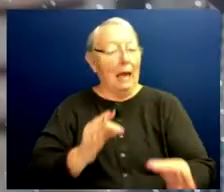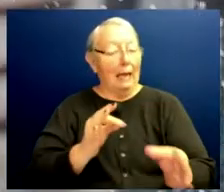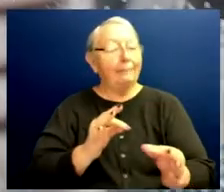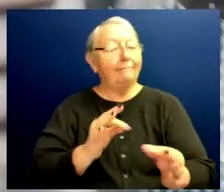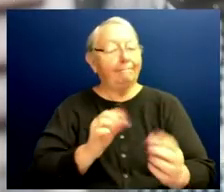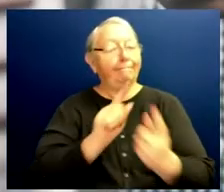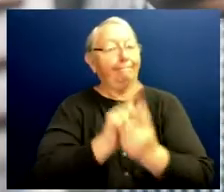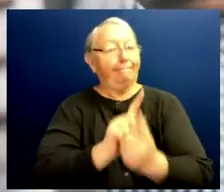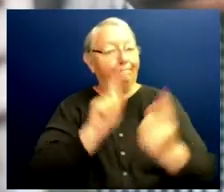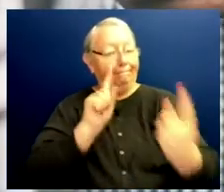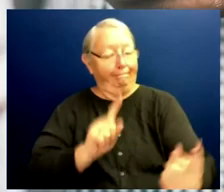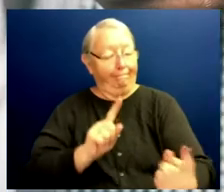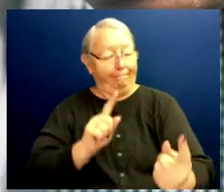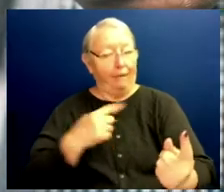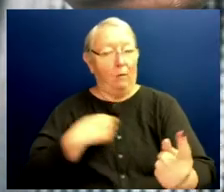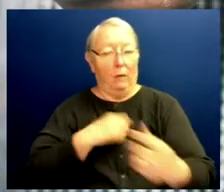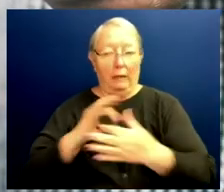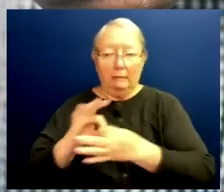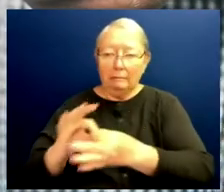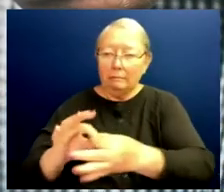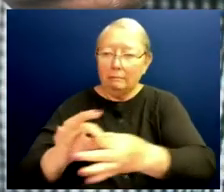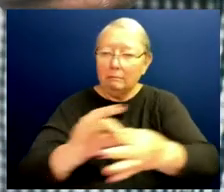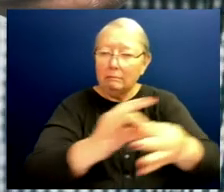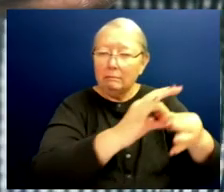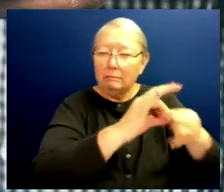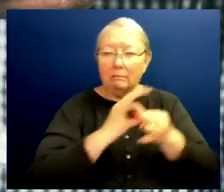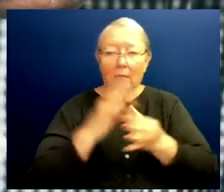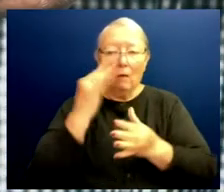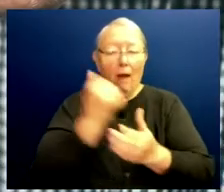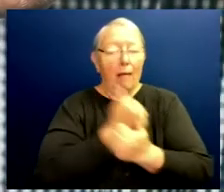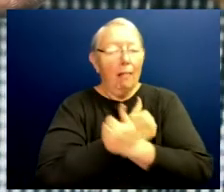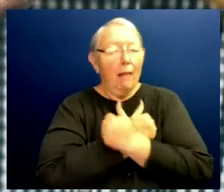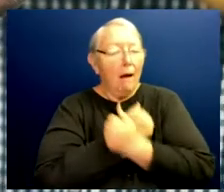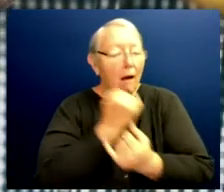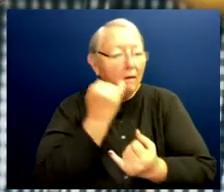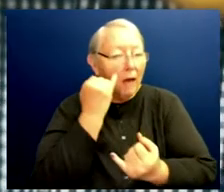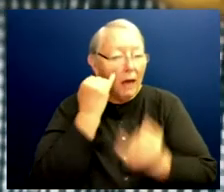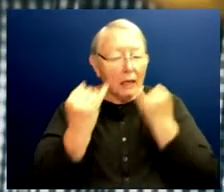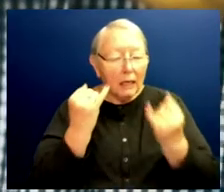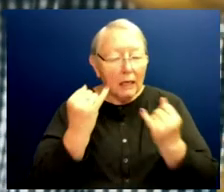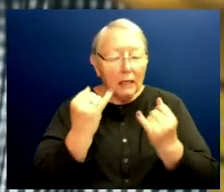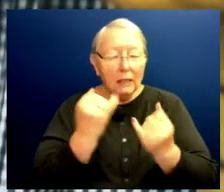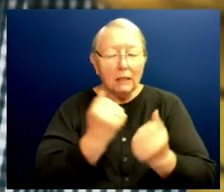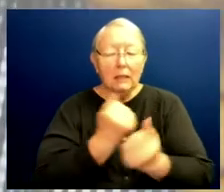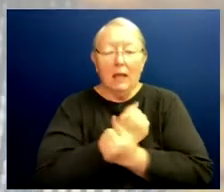we are linked by our love of ideas, new information, and learning.